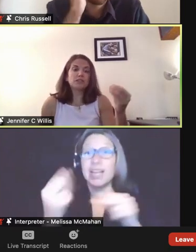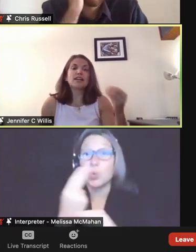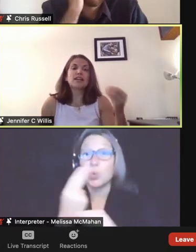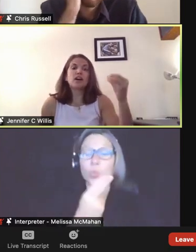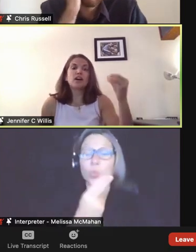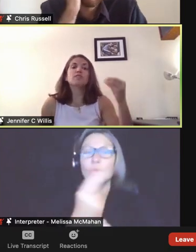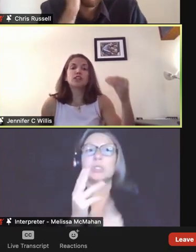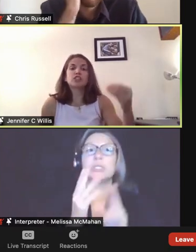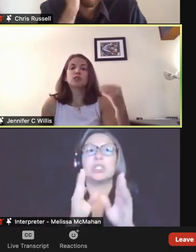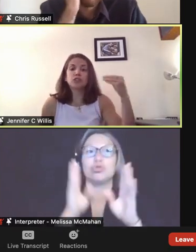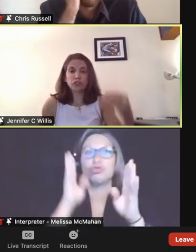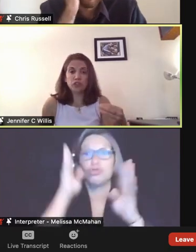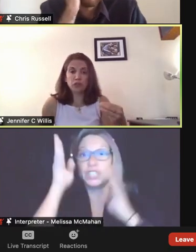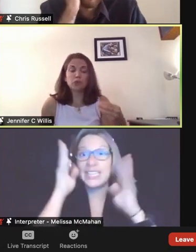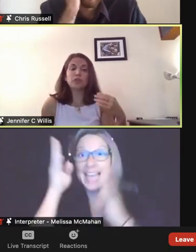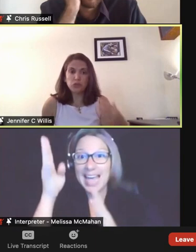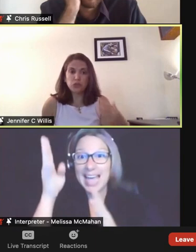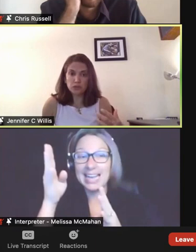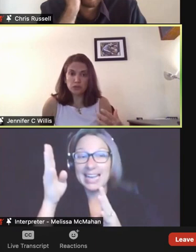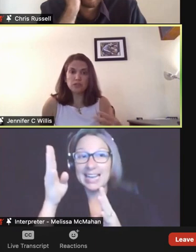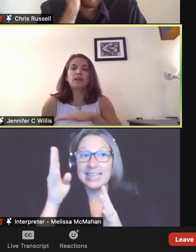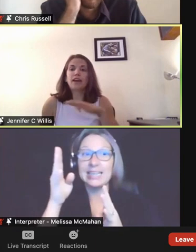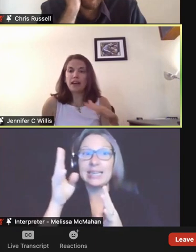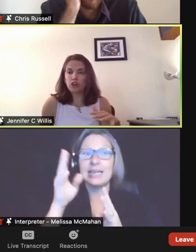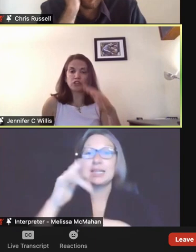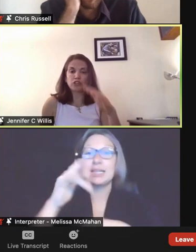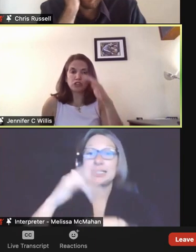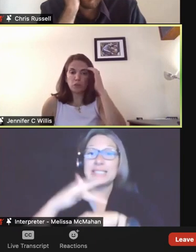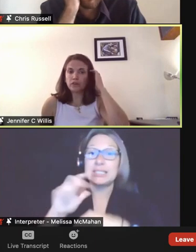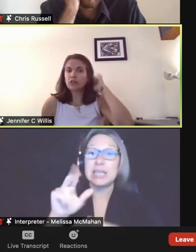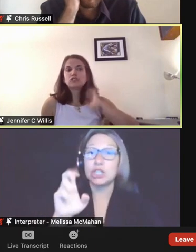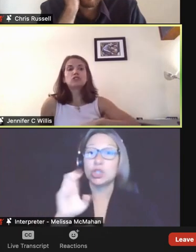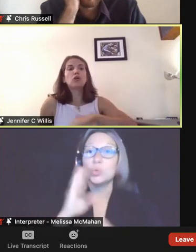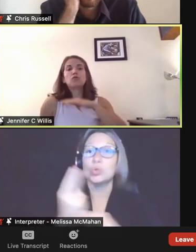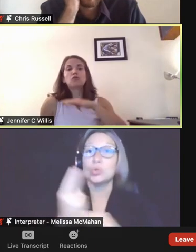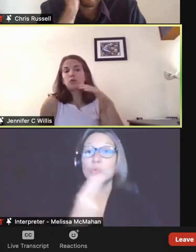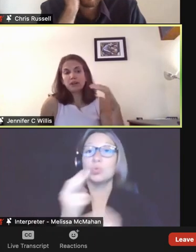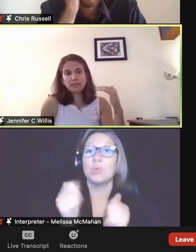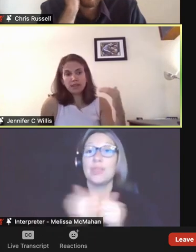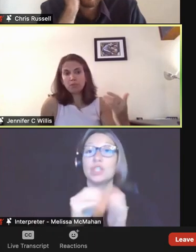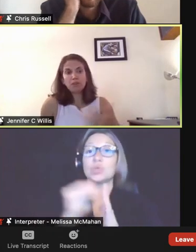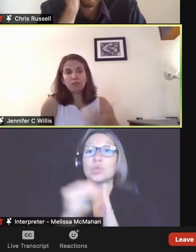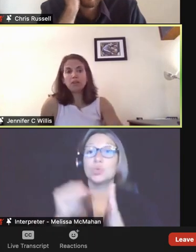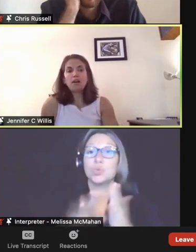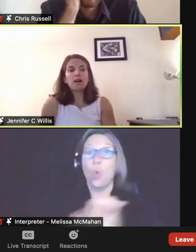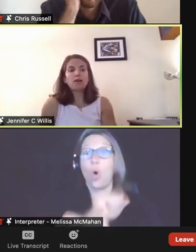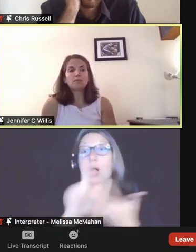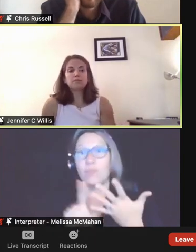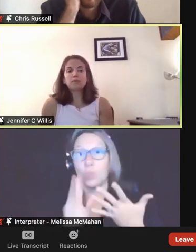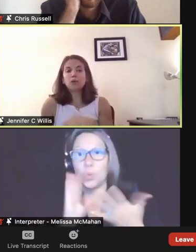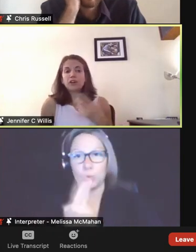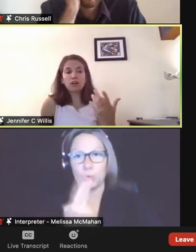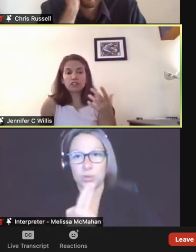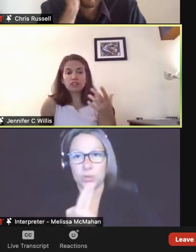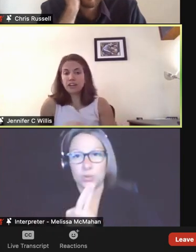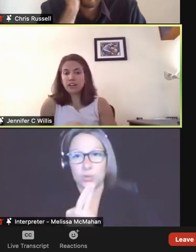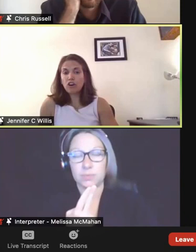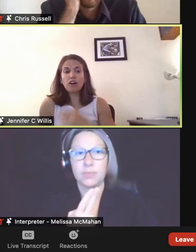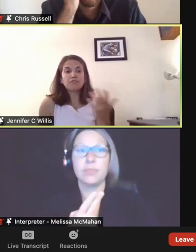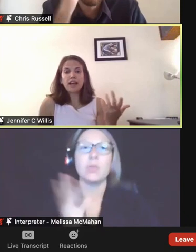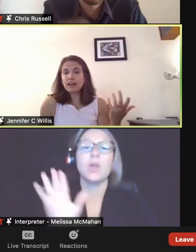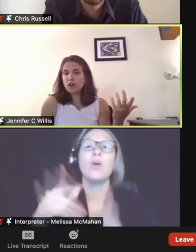a specific set of touch cues that you're going to use with a student across the board. So for example, putting